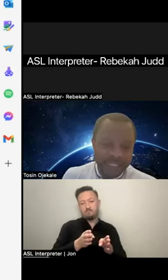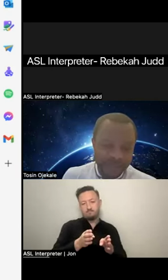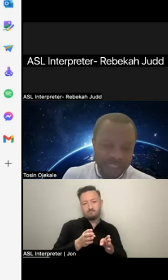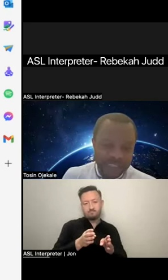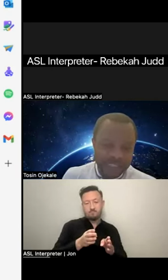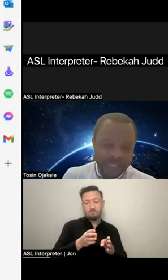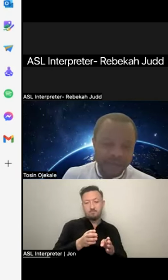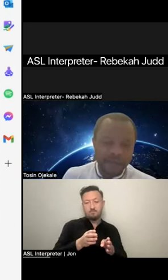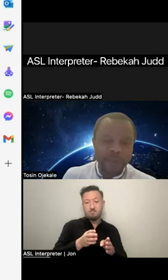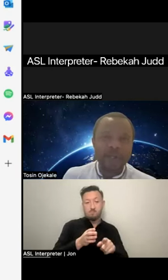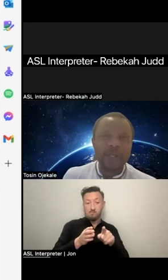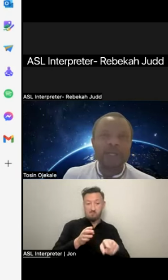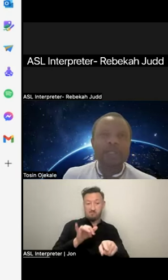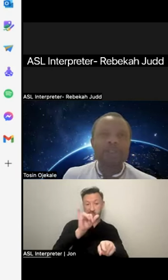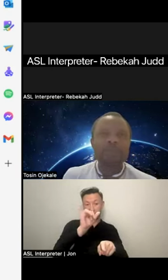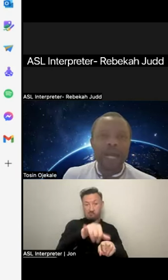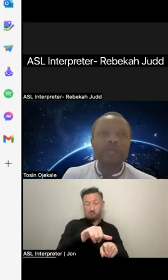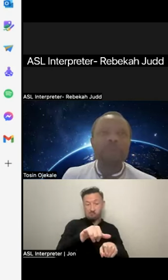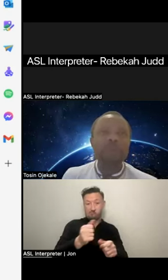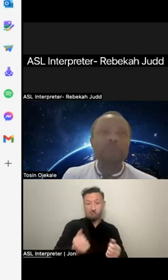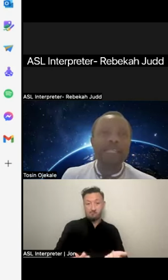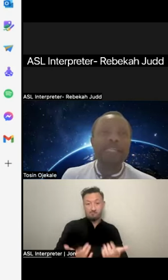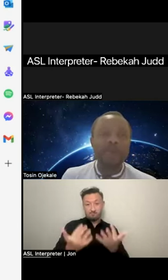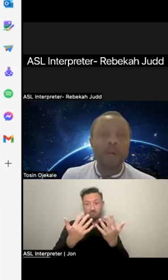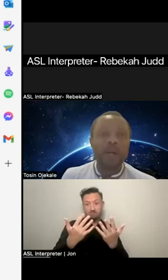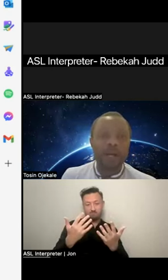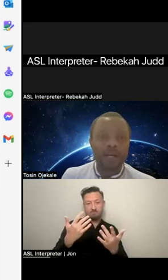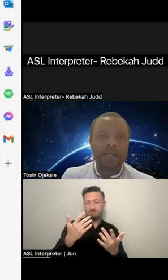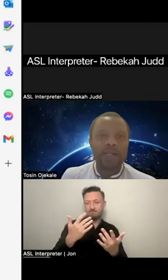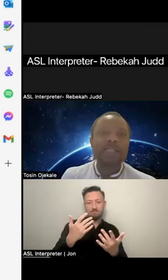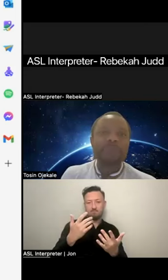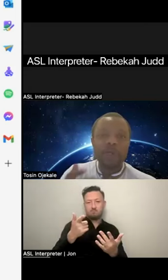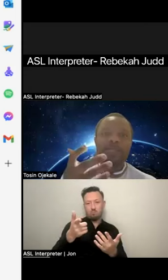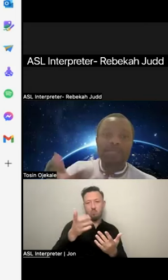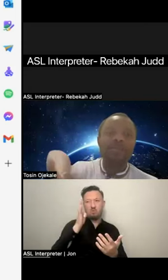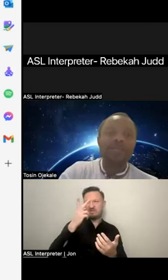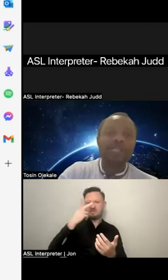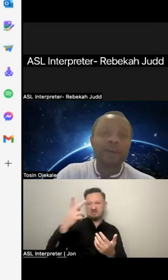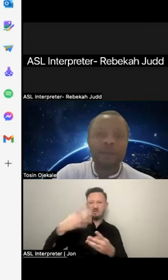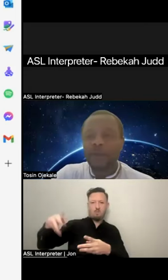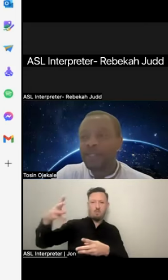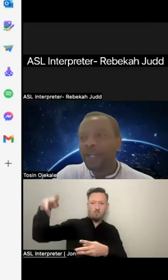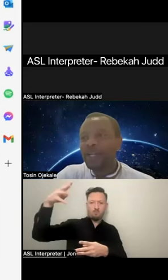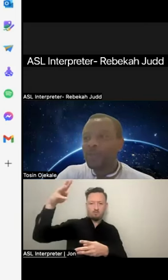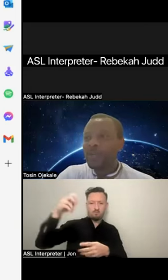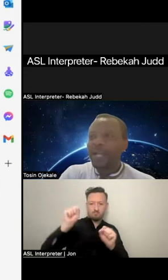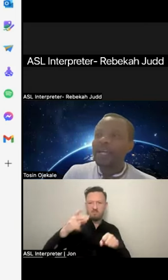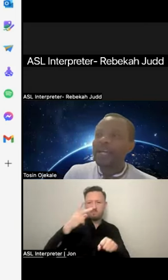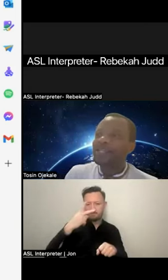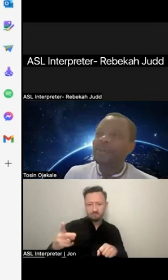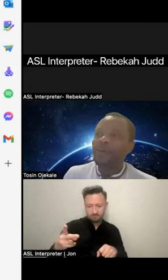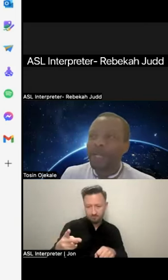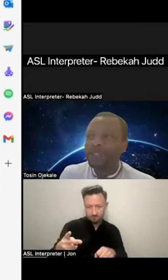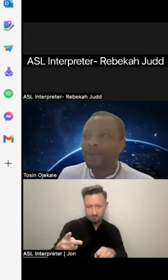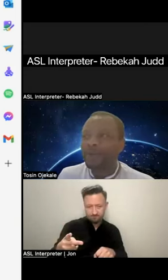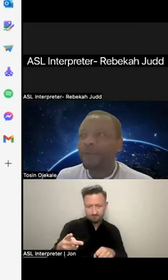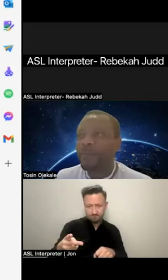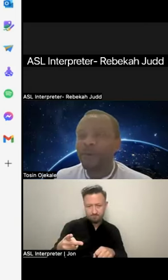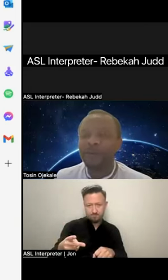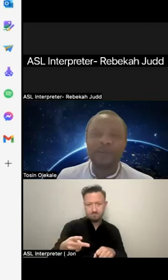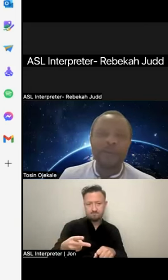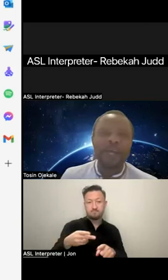it gets to this level, you probably would see the smoke. The smoke is mostly obvious. So like someone